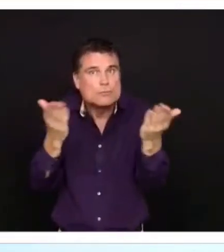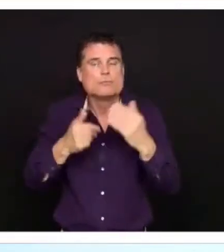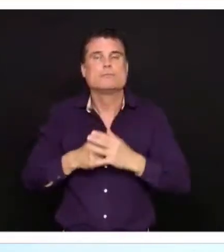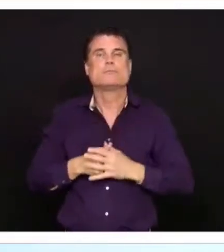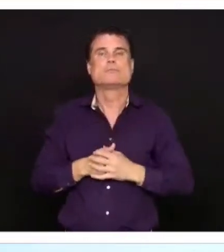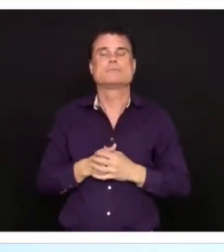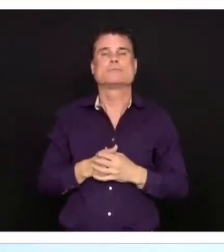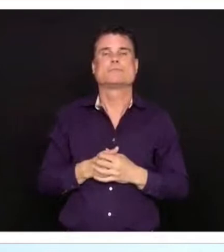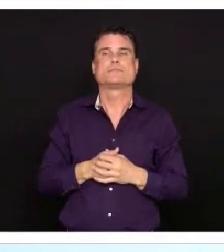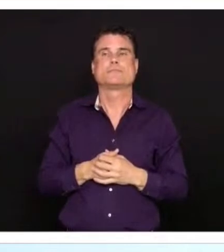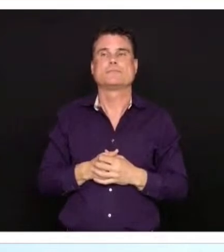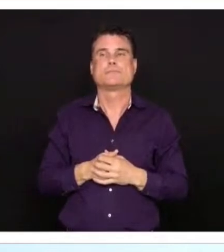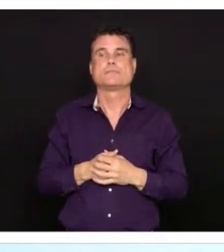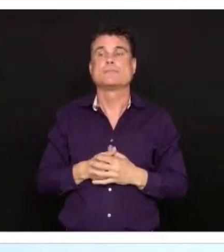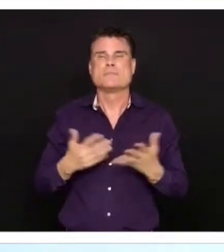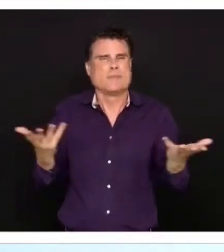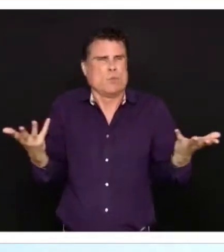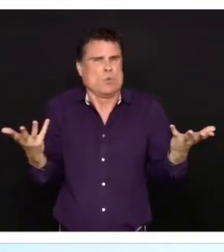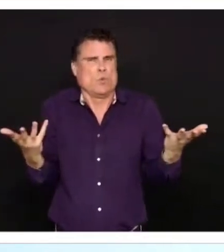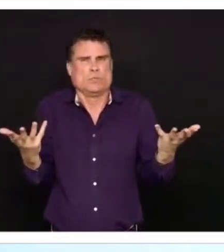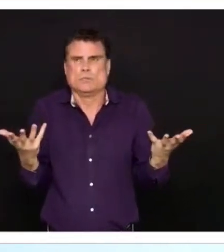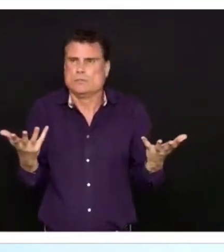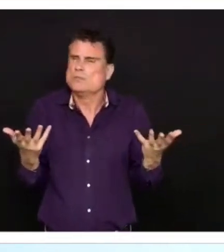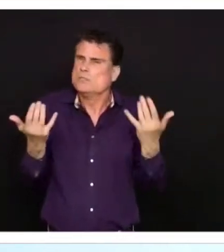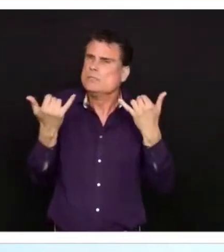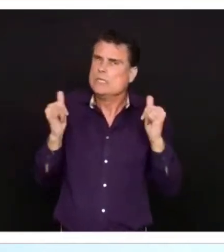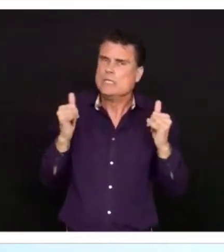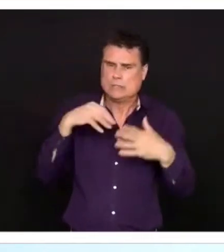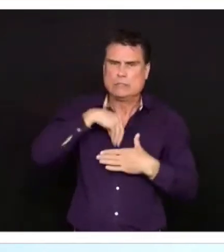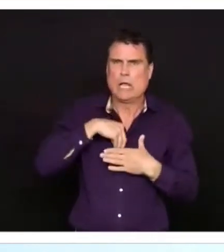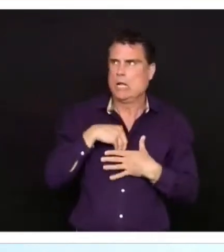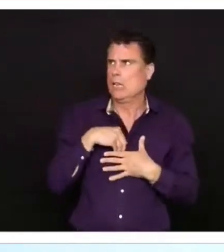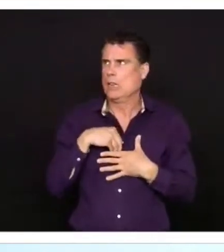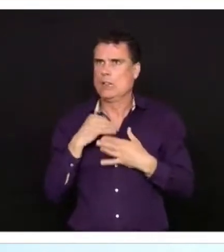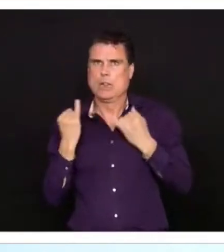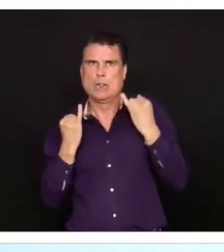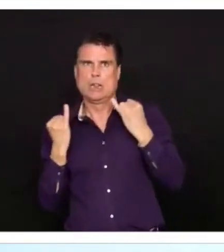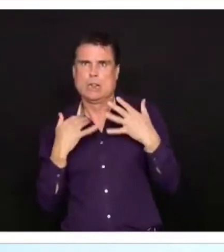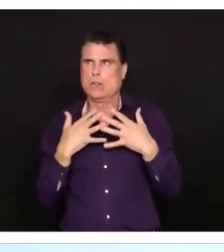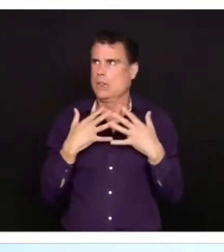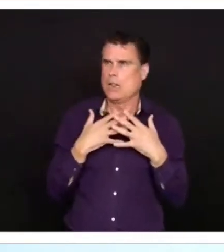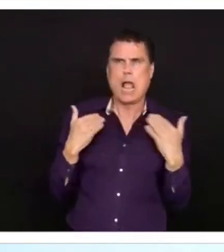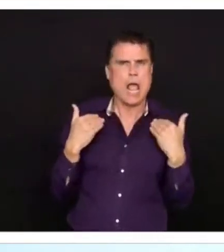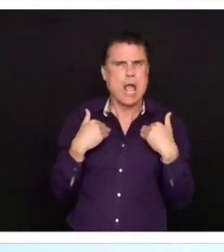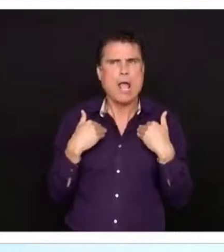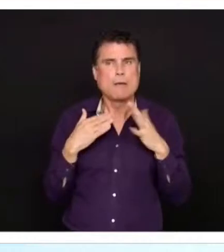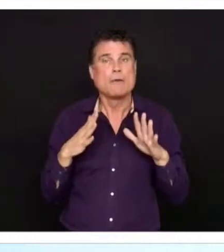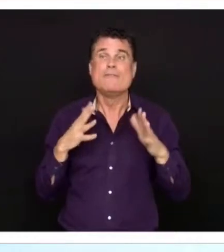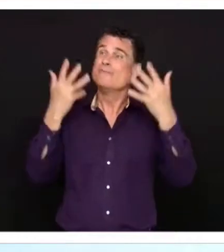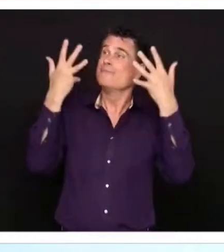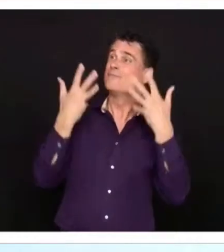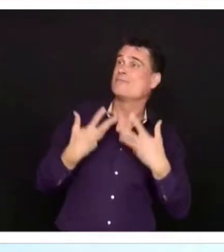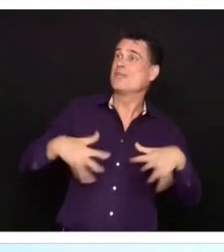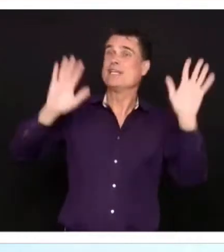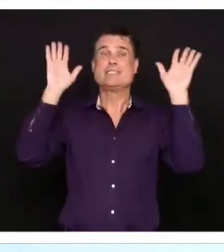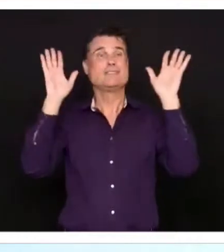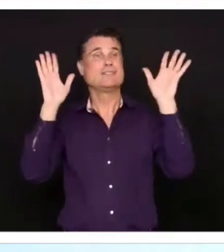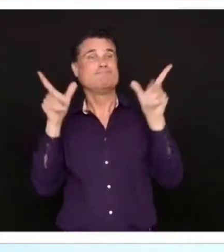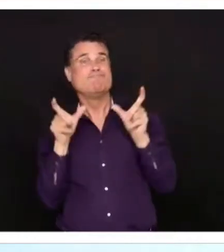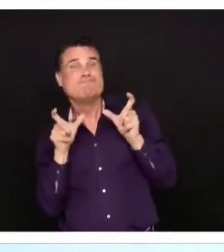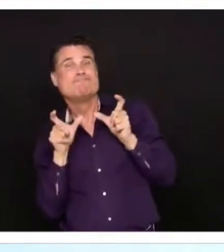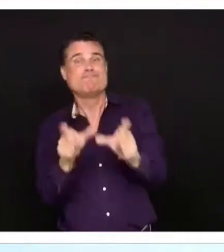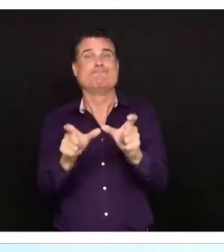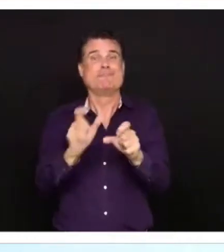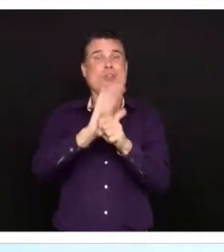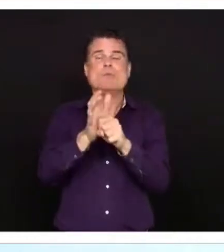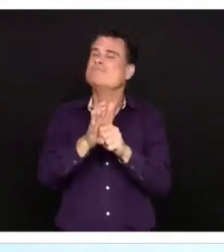over until a significant portion, a majority of the world's population, it becomes immune to this new virus.